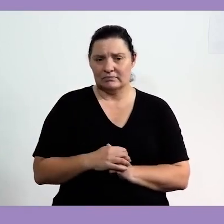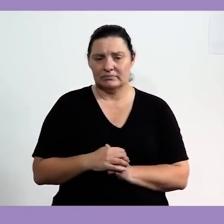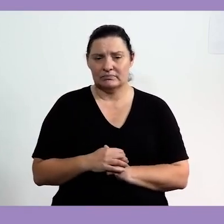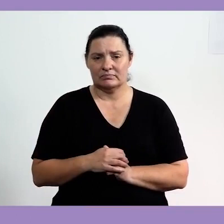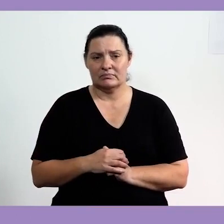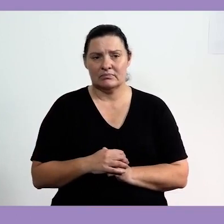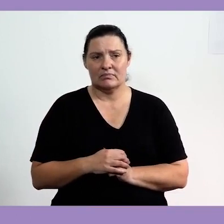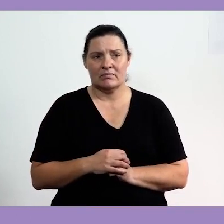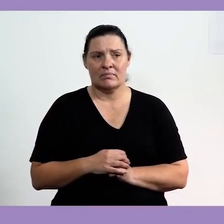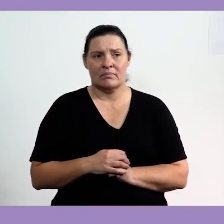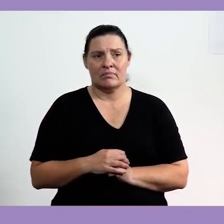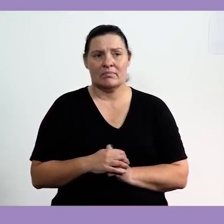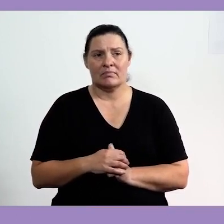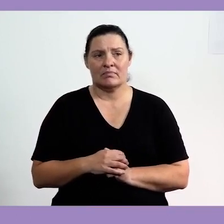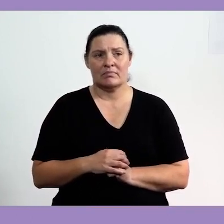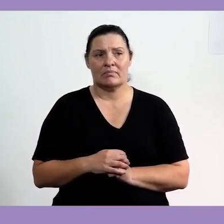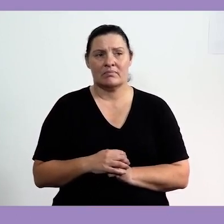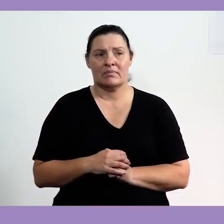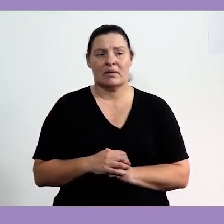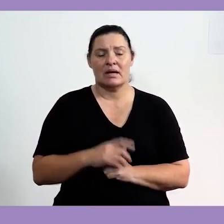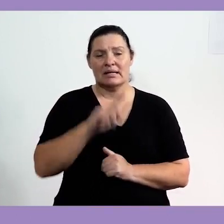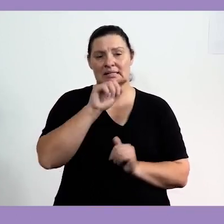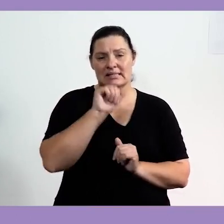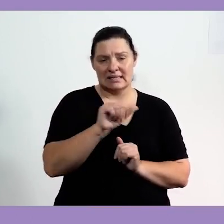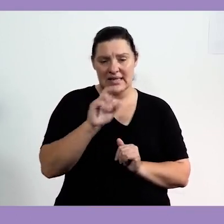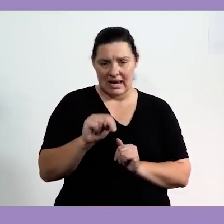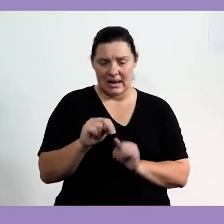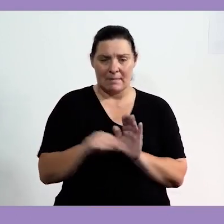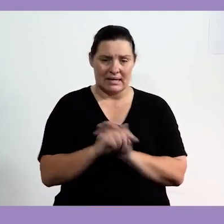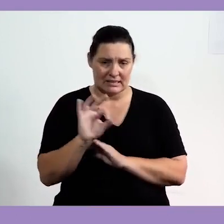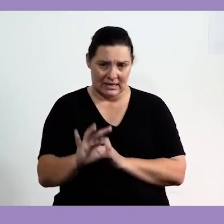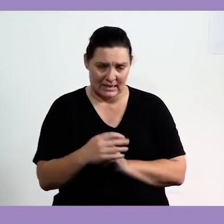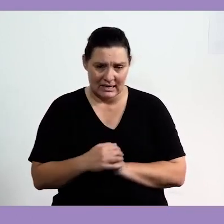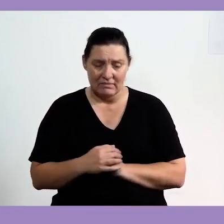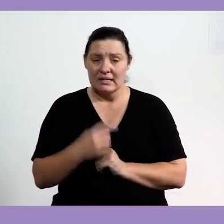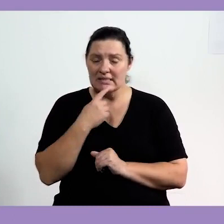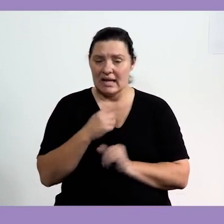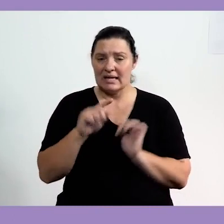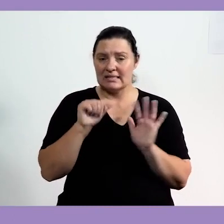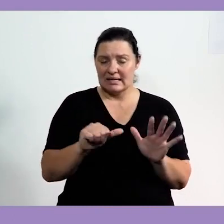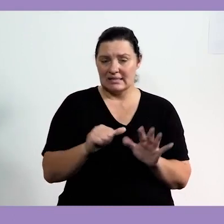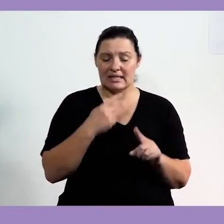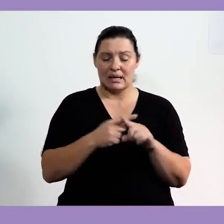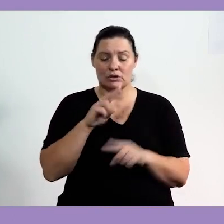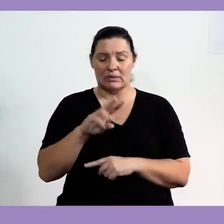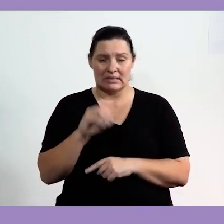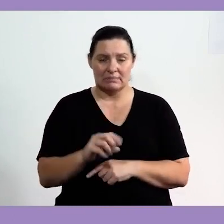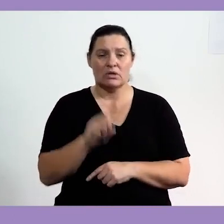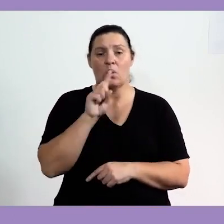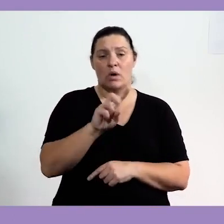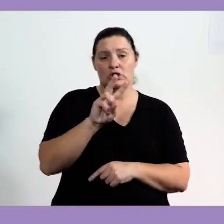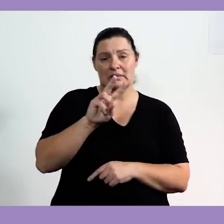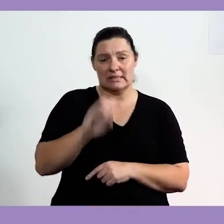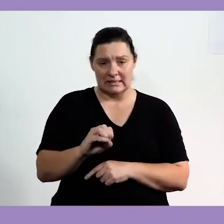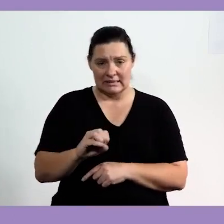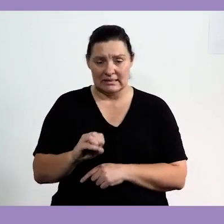just write this equation here for the nth term. 6n minus 3. If I say 6 multiplied by 20, that gives